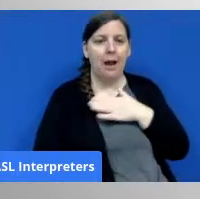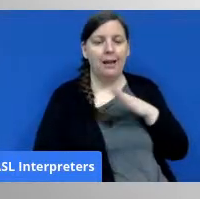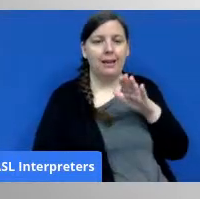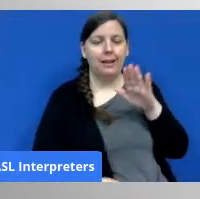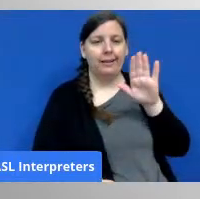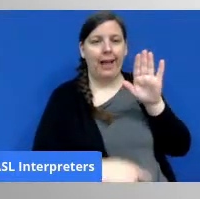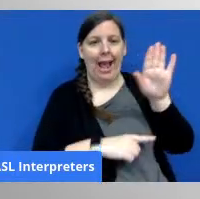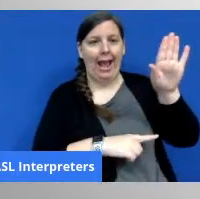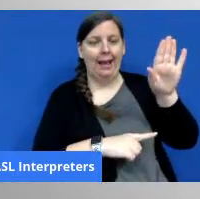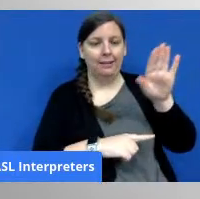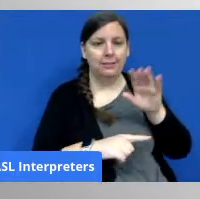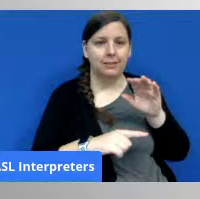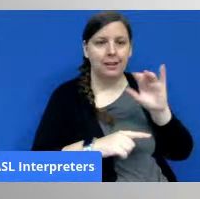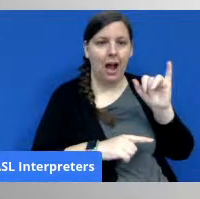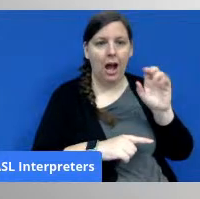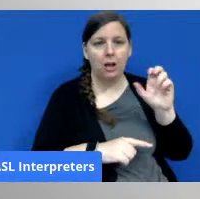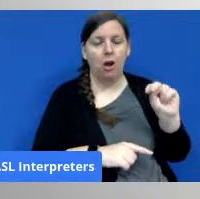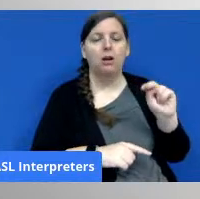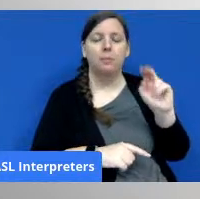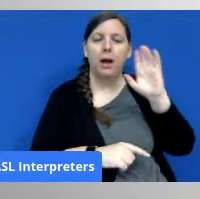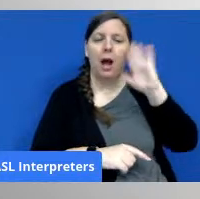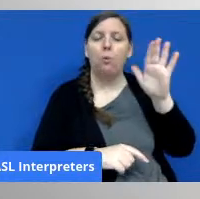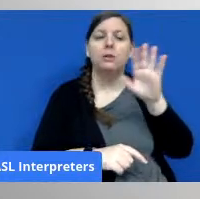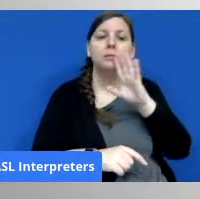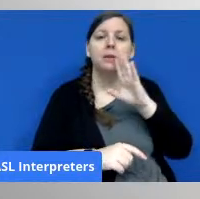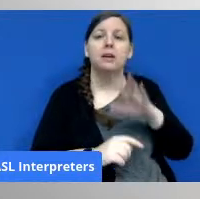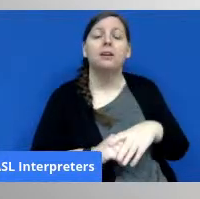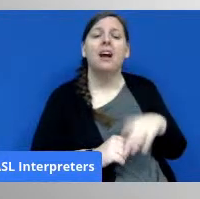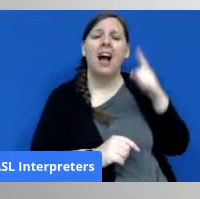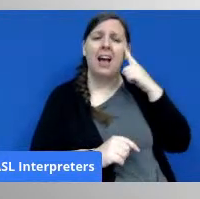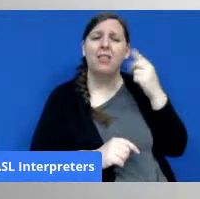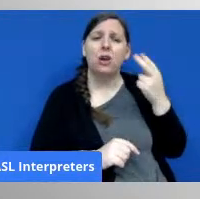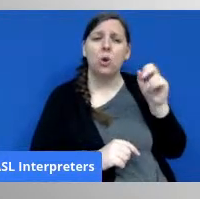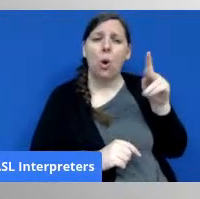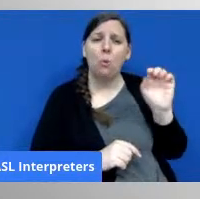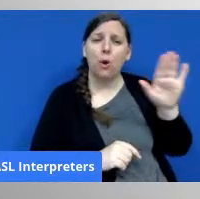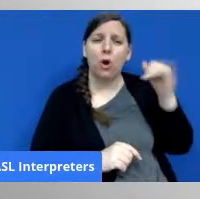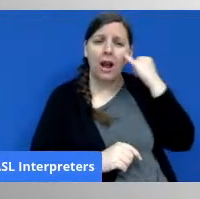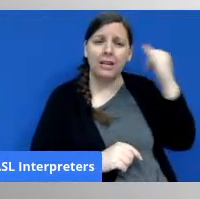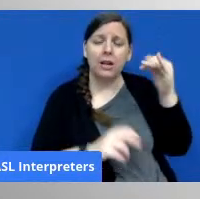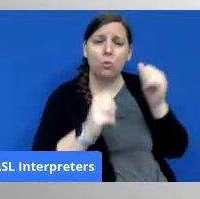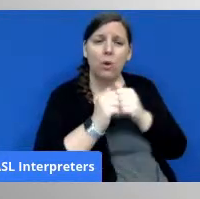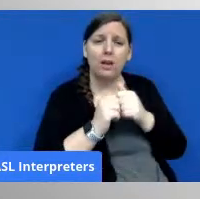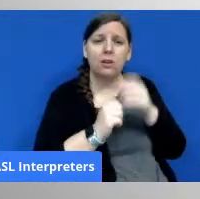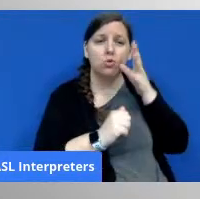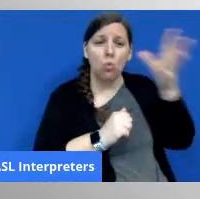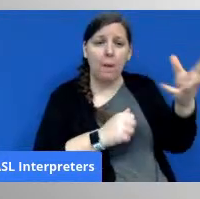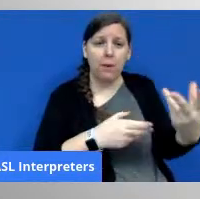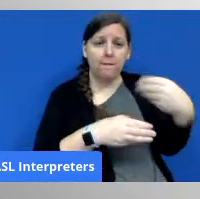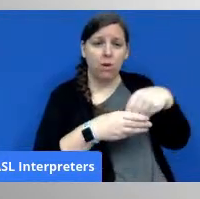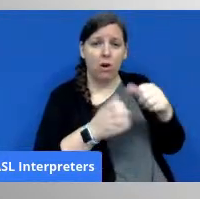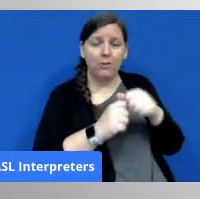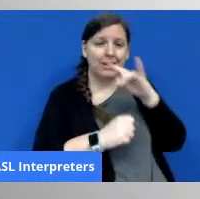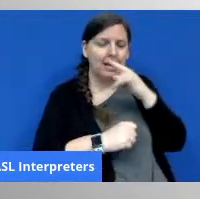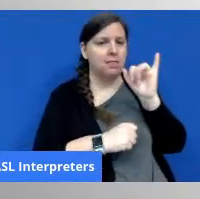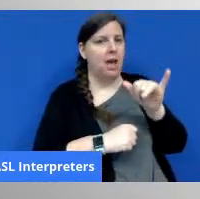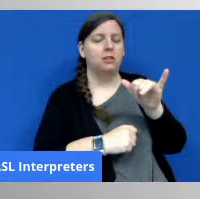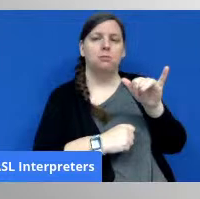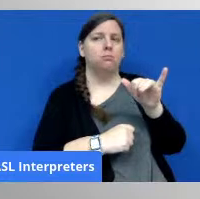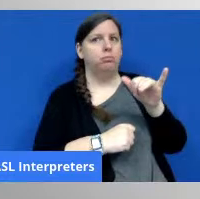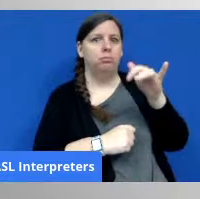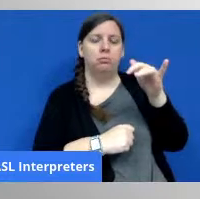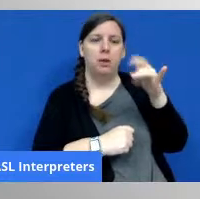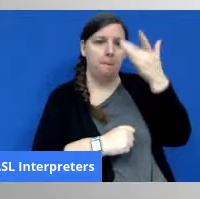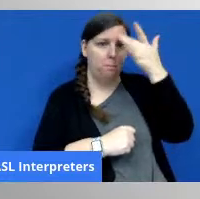idea about programs with grandparents and kids is brilliant. I mean, that's one of the things that stuck out to me